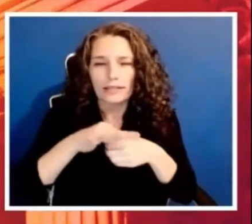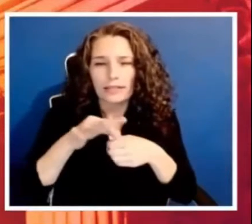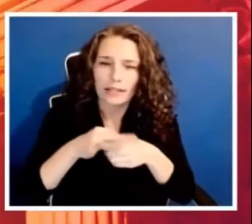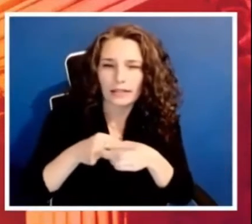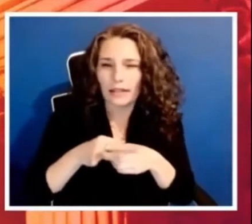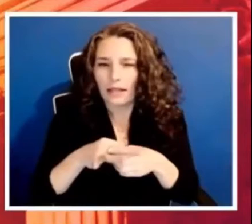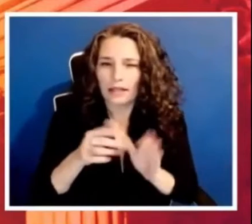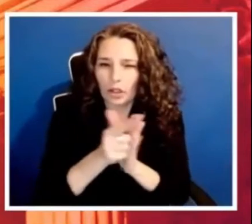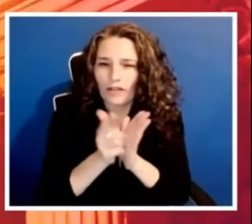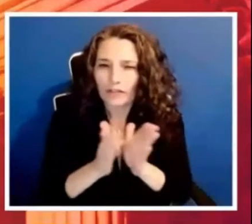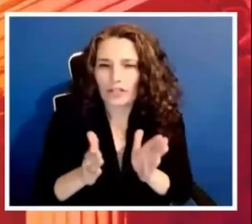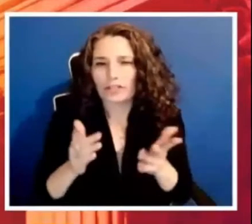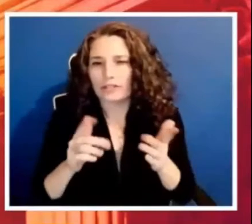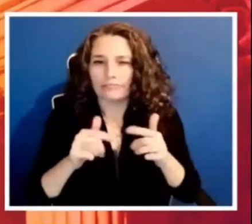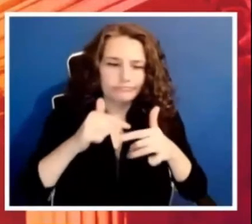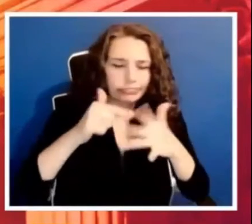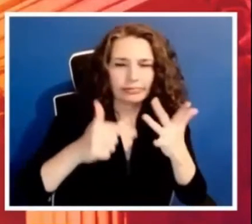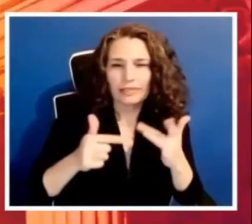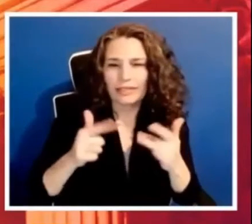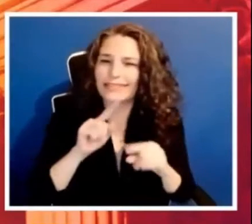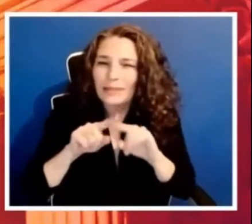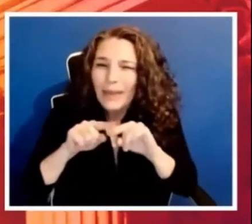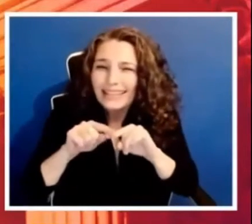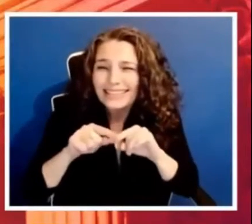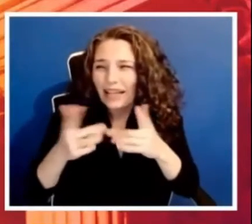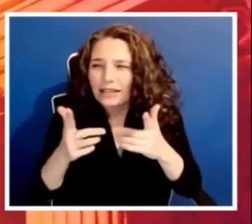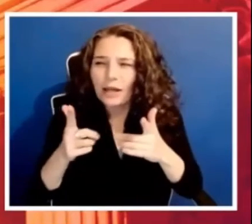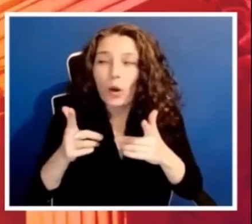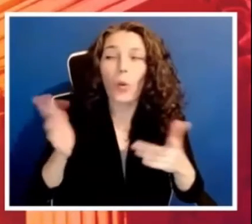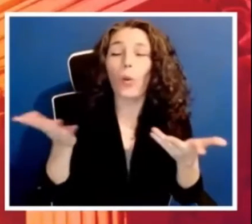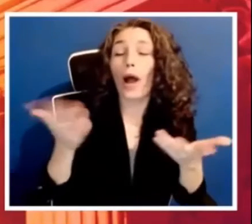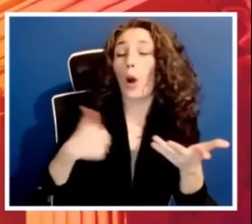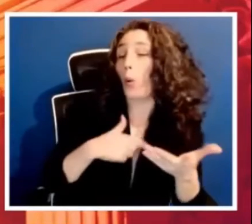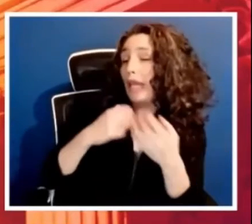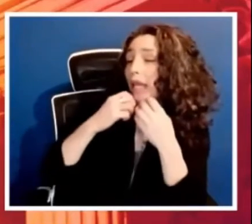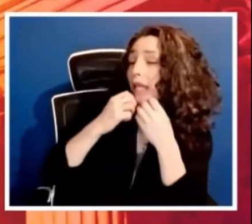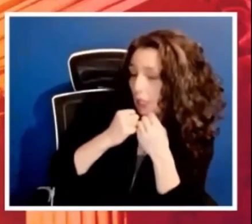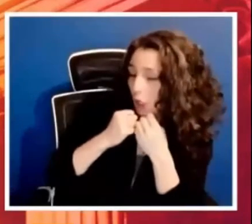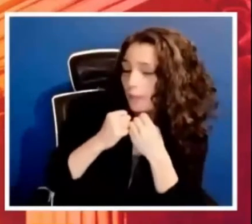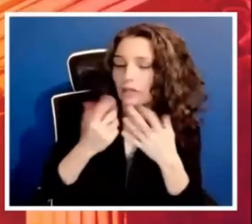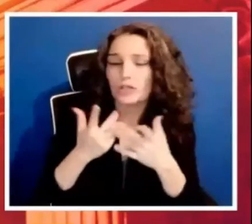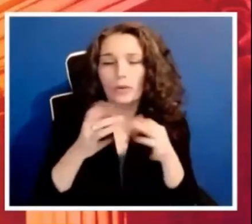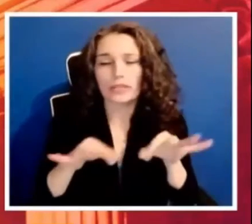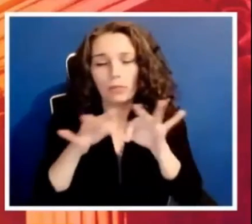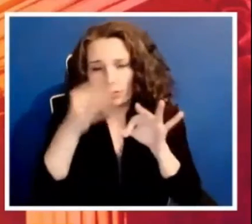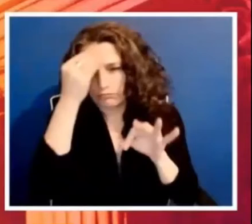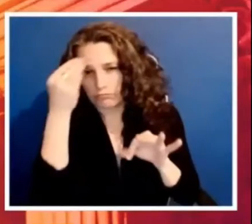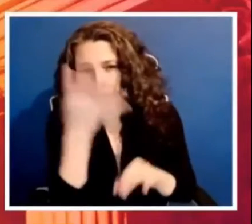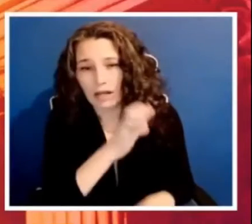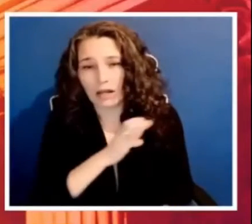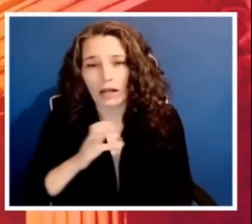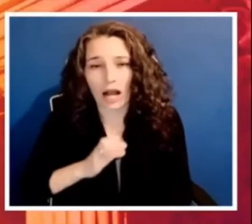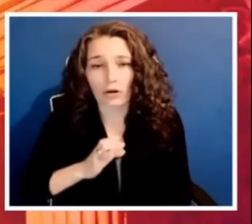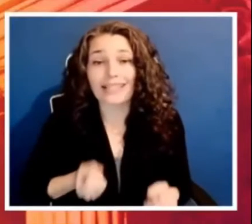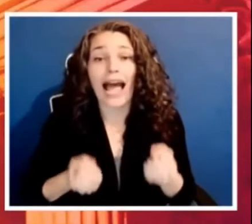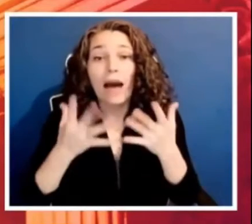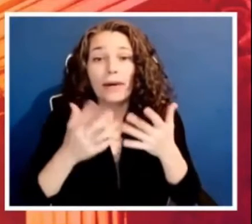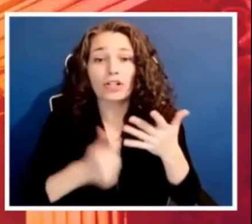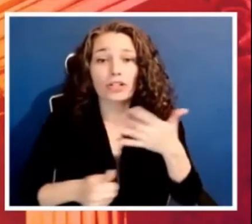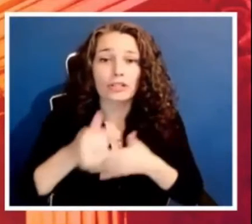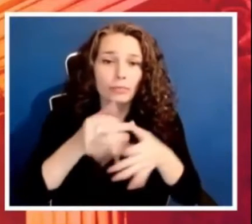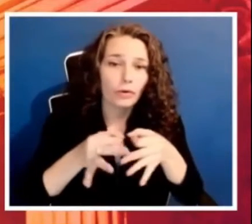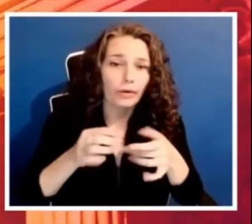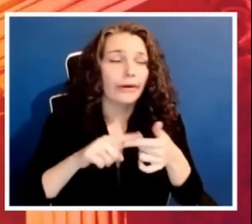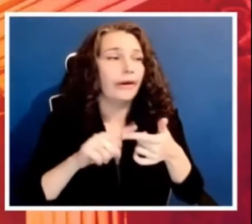minority opposing equal justice for all and the things that we all care about. So it's important that we let Congress know how much the Supreme Court, reproductive